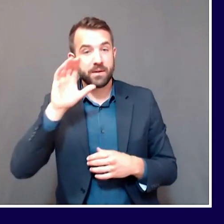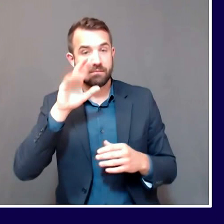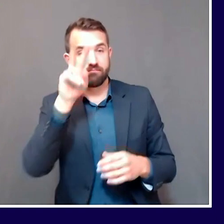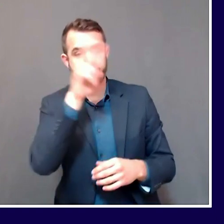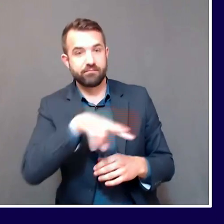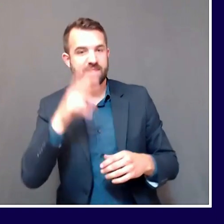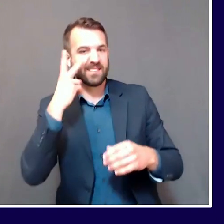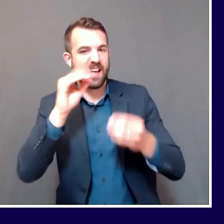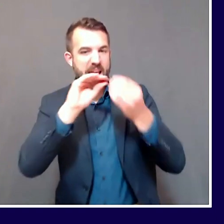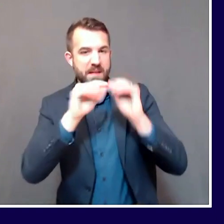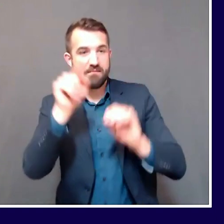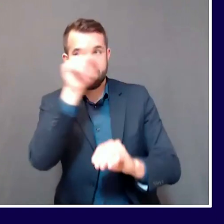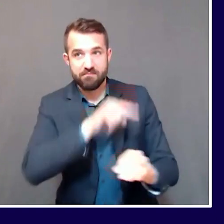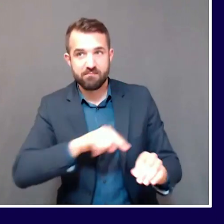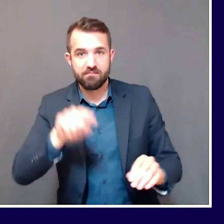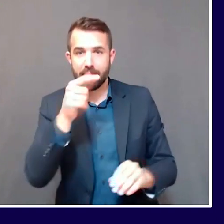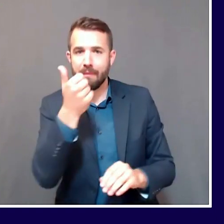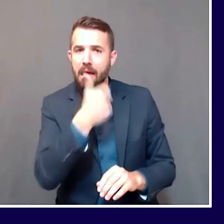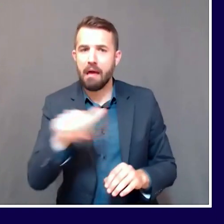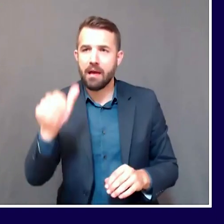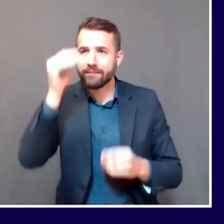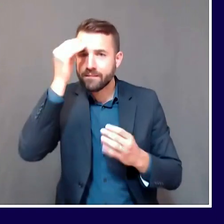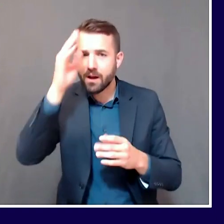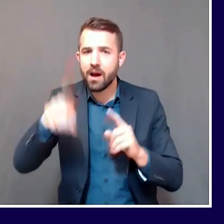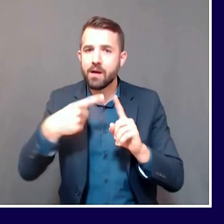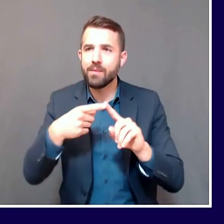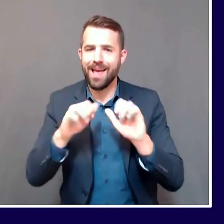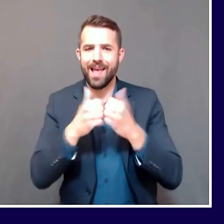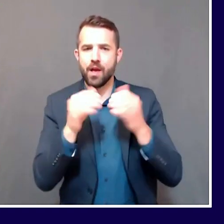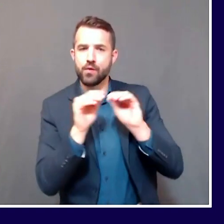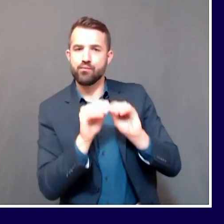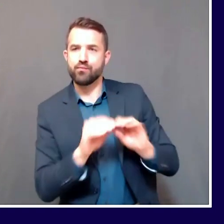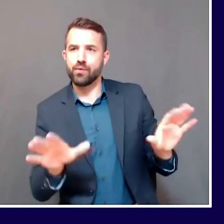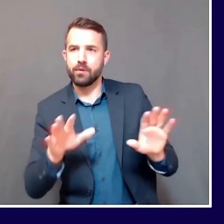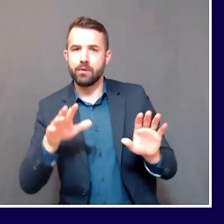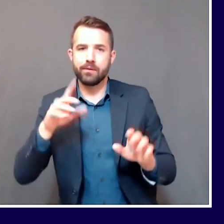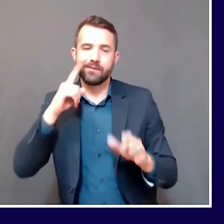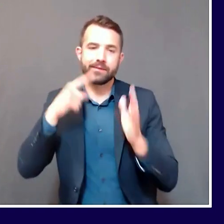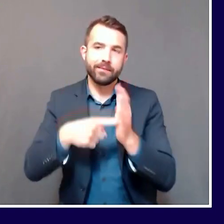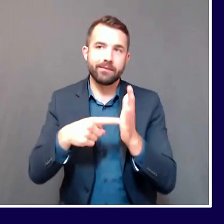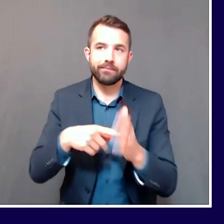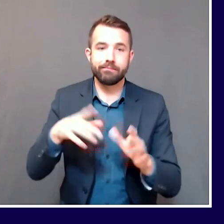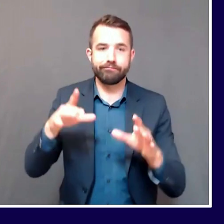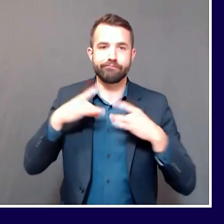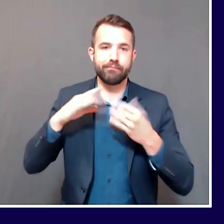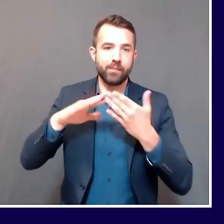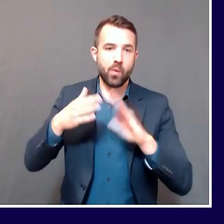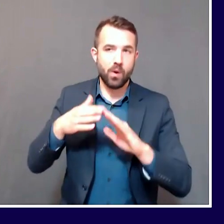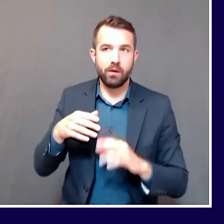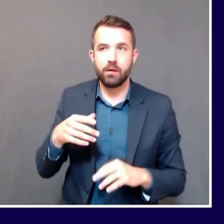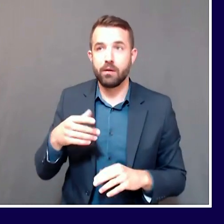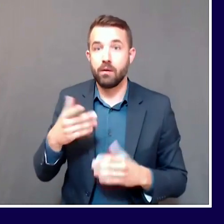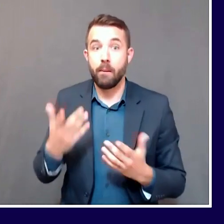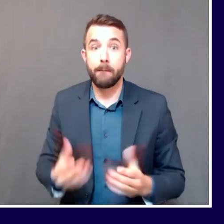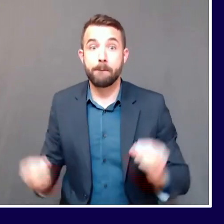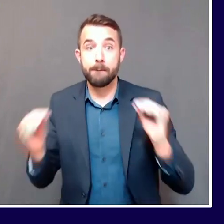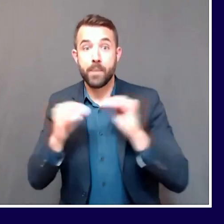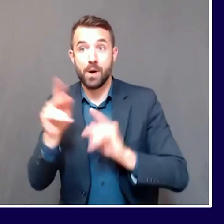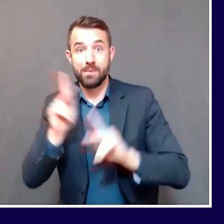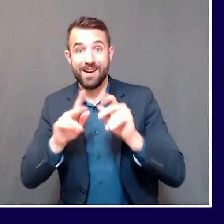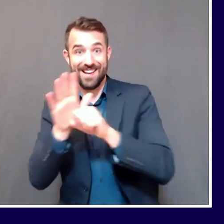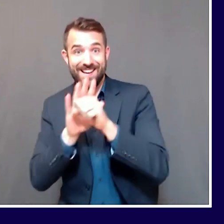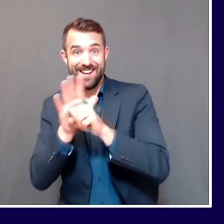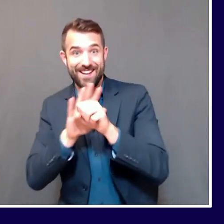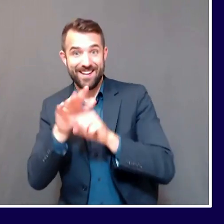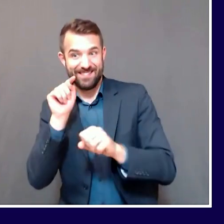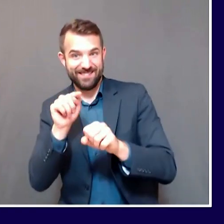is spreading, especially when it comes to community transmission? I know you said it's not surprising that a lot of the cases are clustered